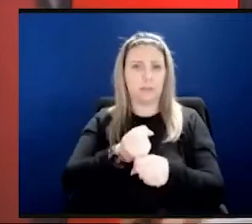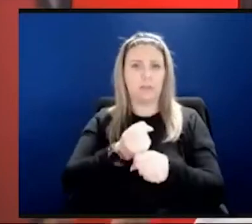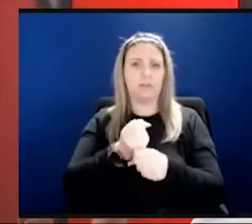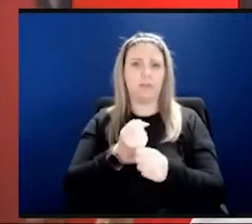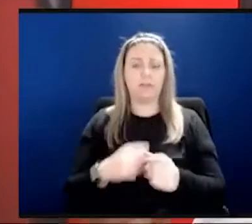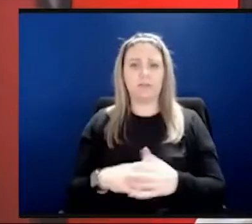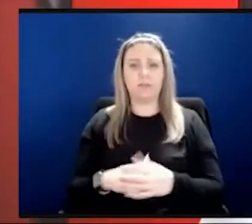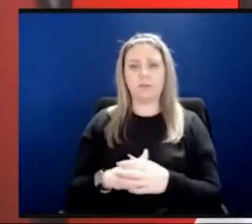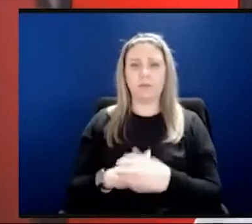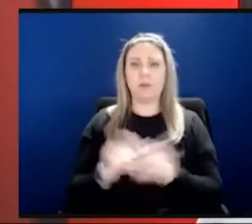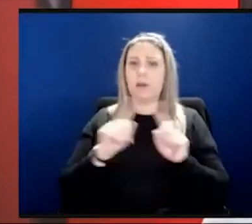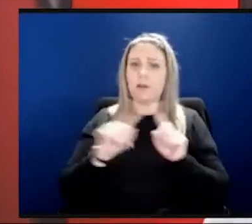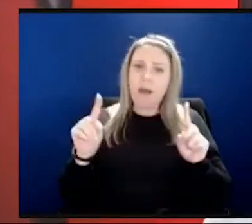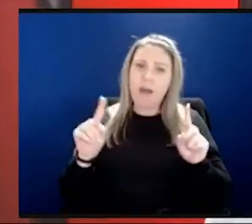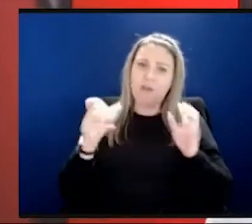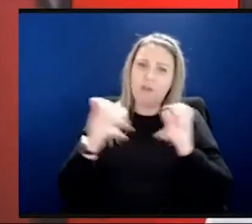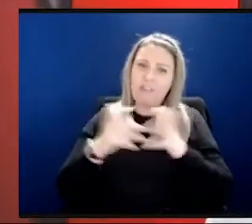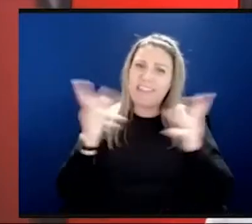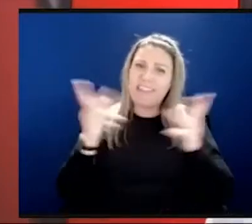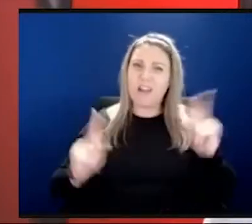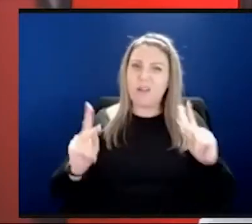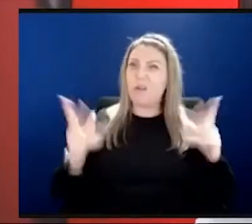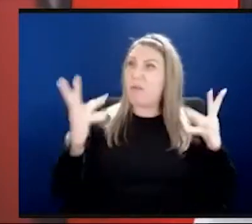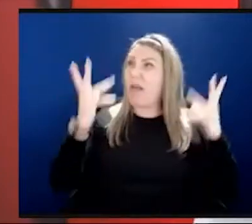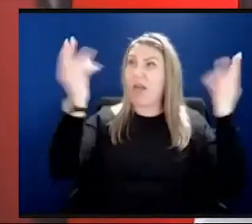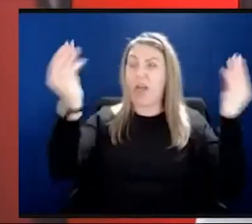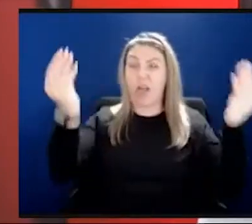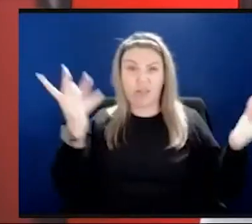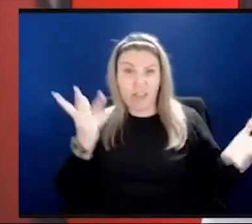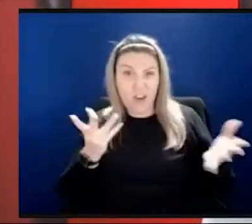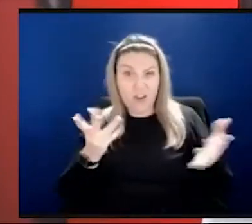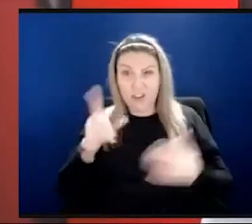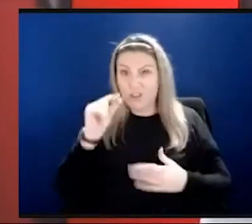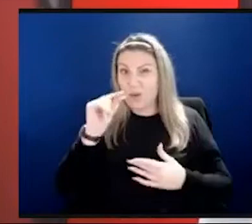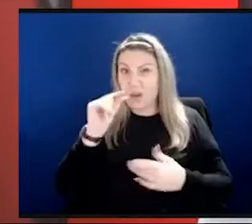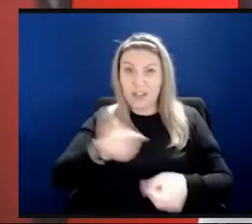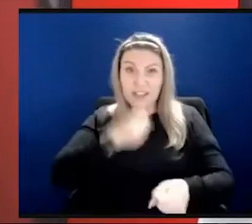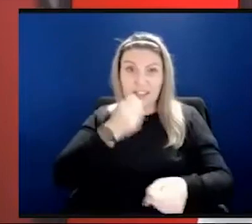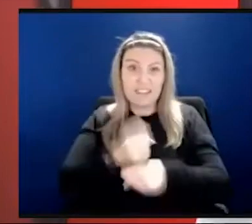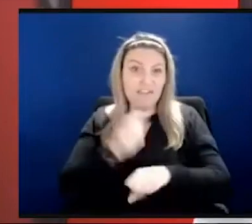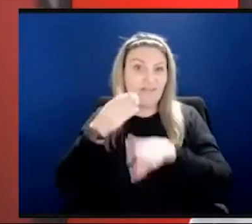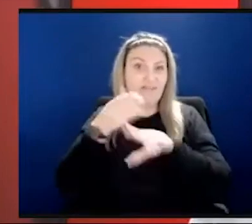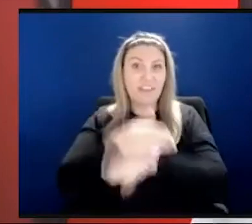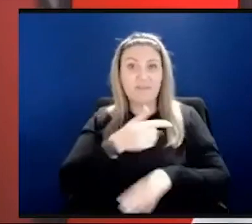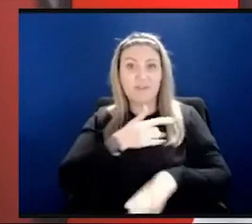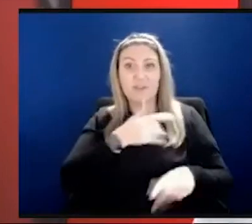there are tons of people that are out there over 2 decades after their heart transplant, and